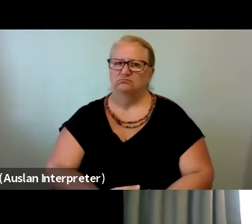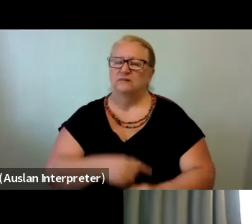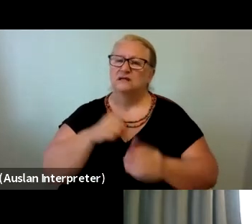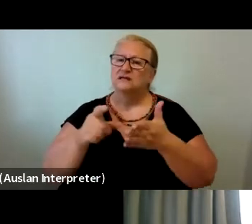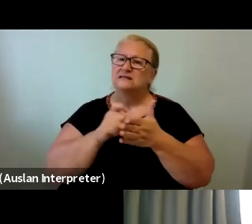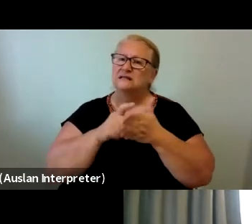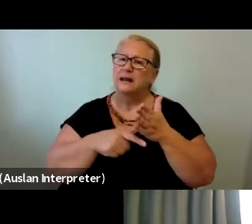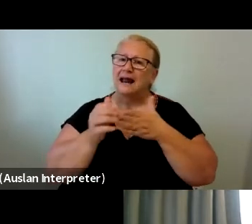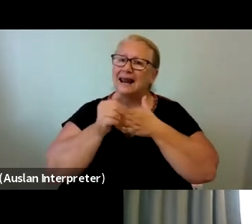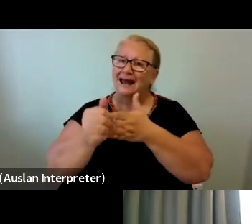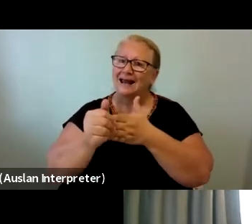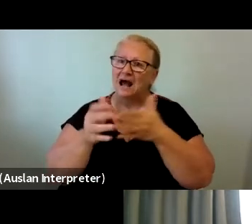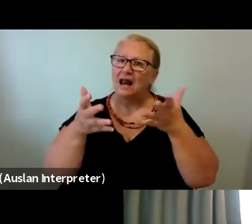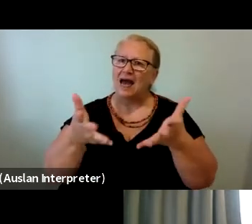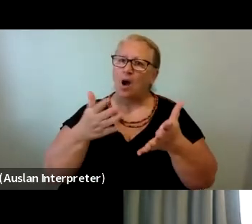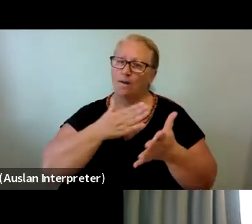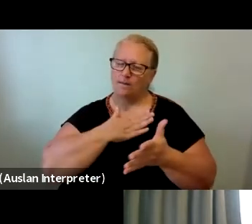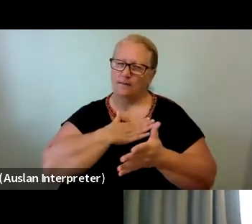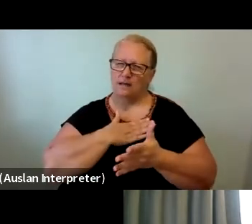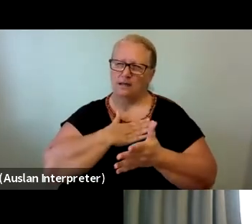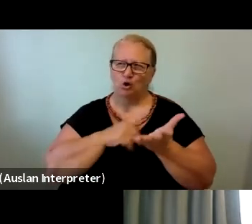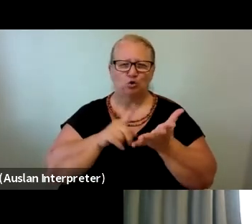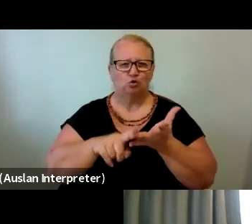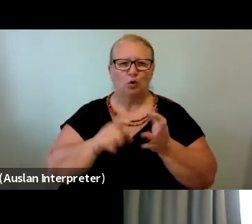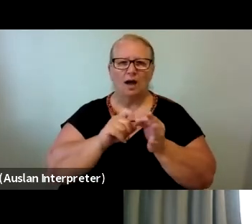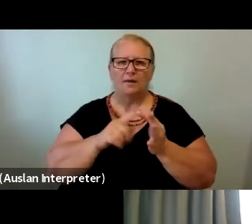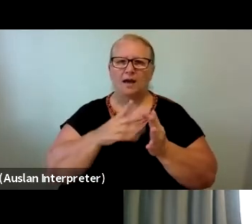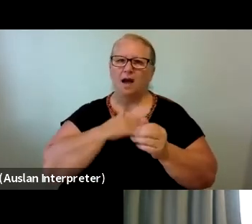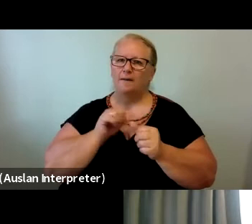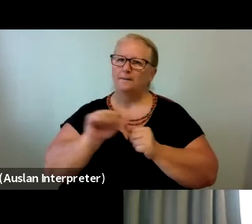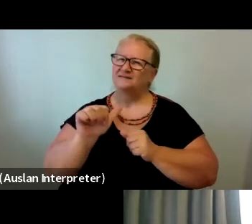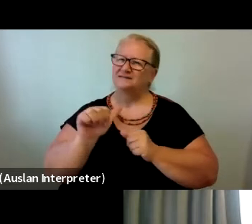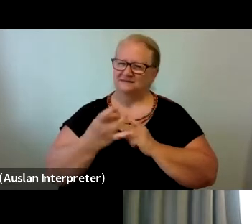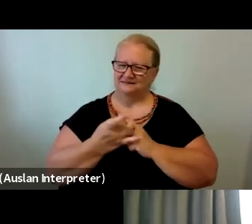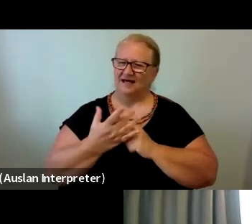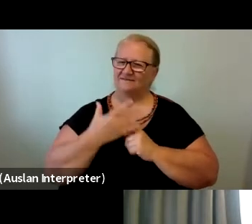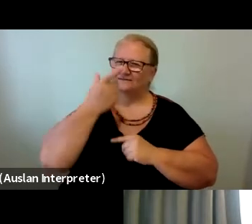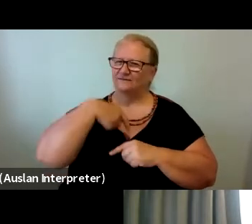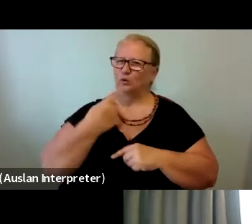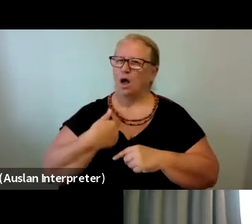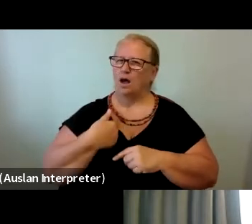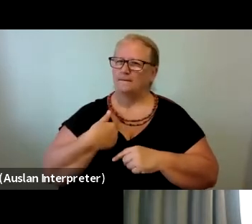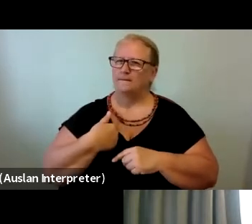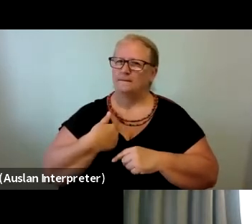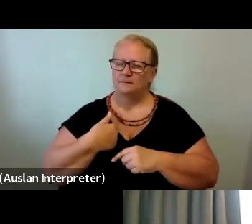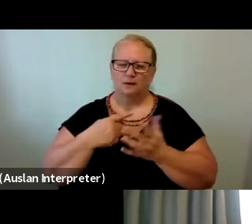disability-led allows me to be my best self and